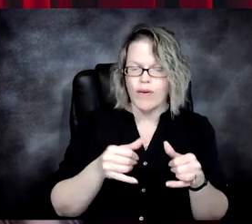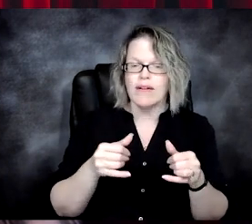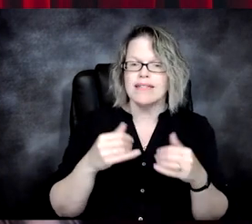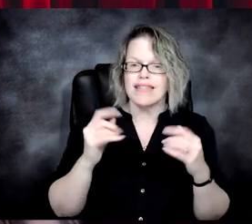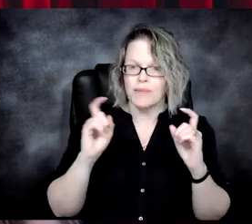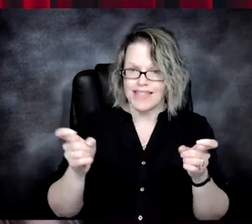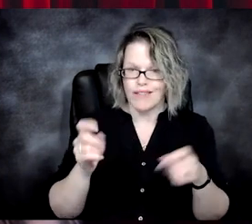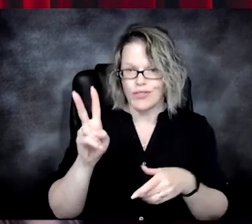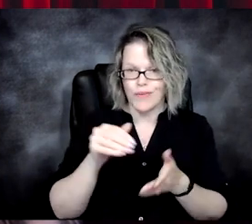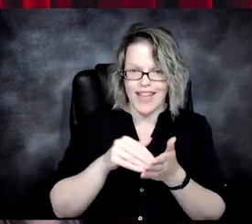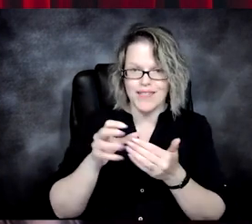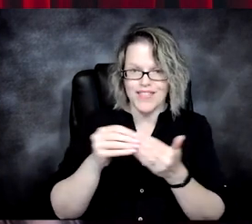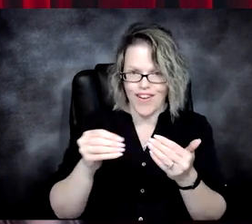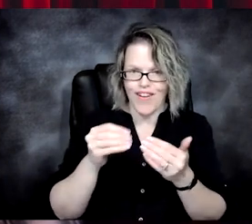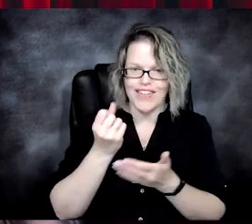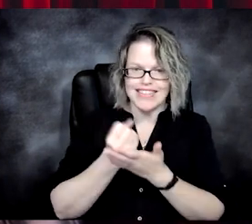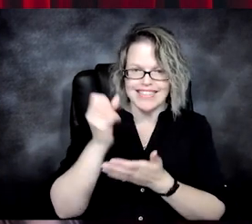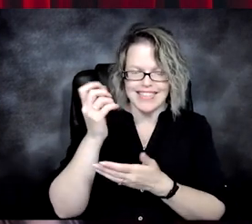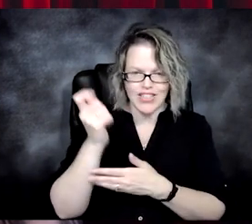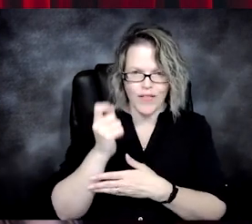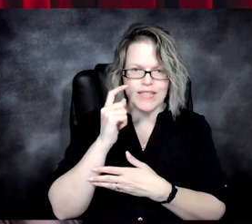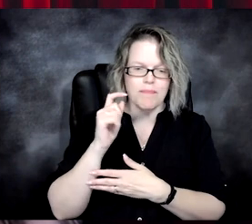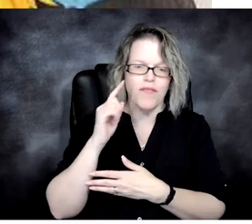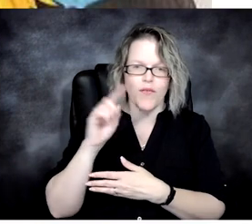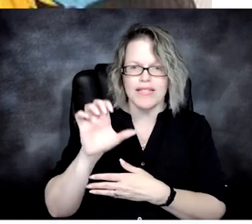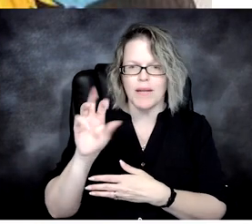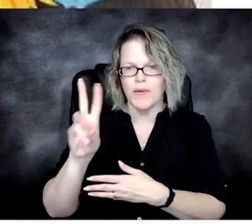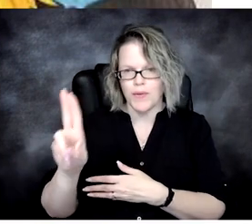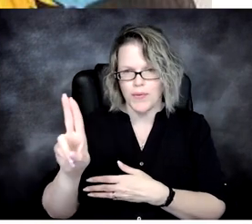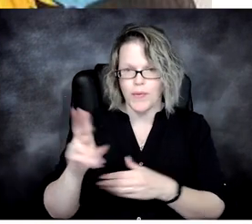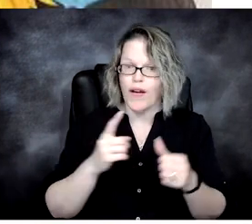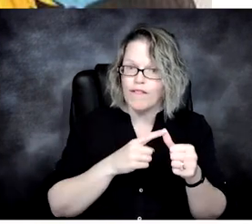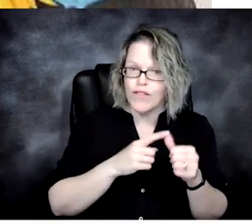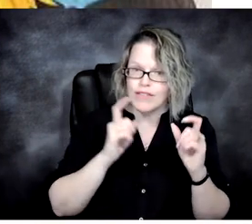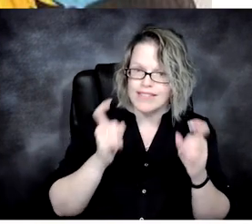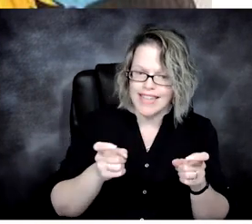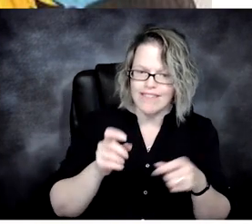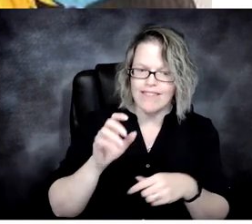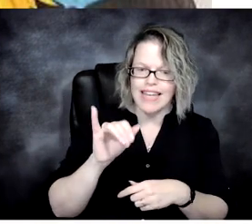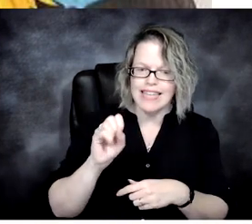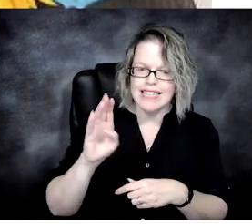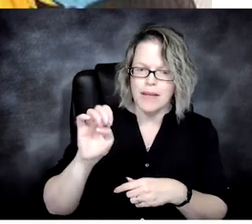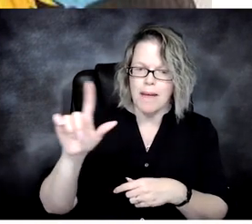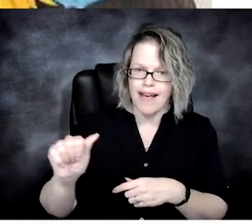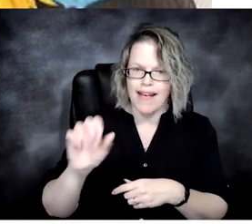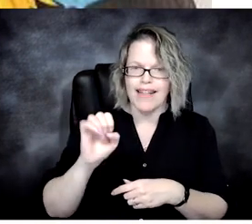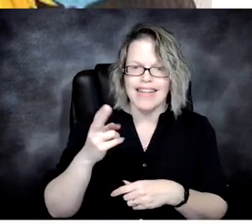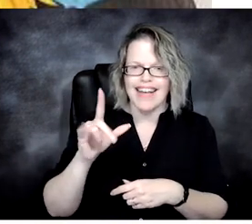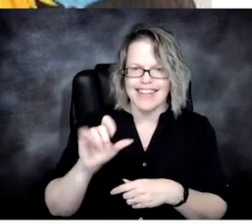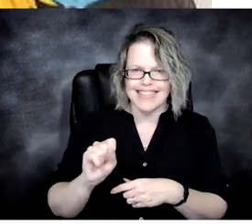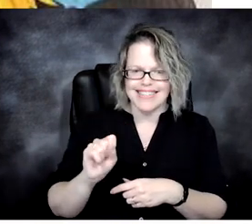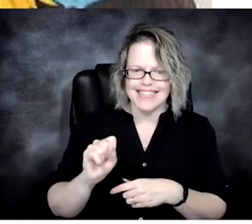$2,000 CWU scholarships. The first award is to Isabel Eilis from